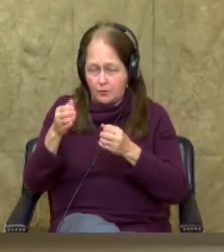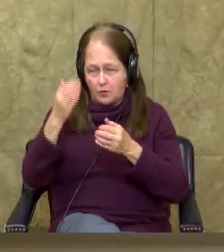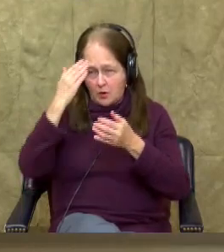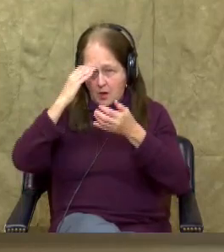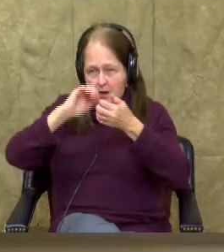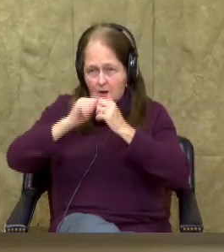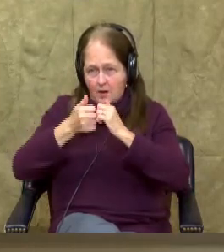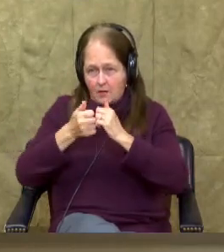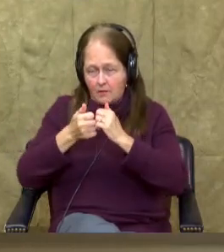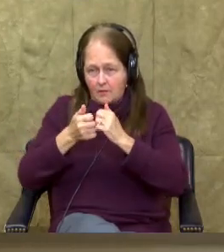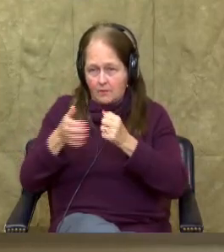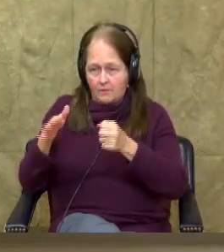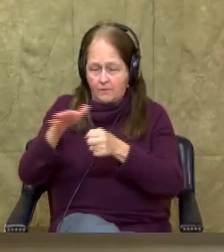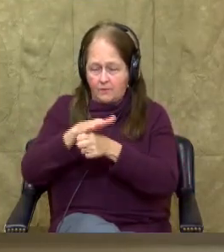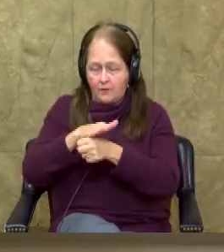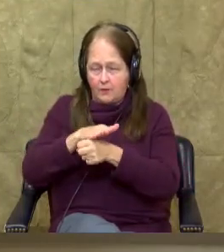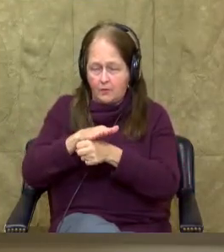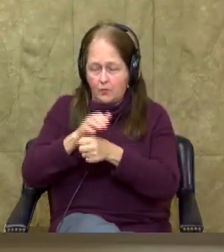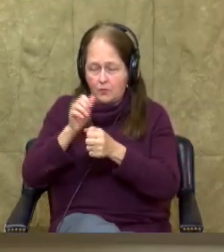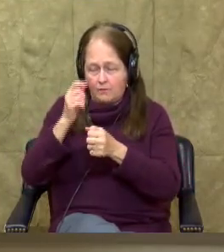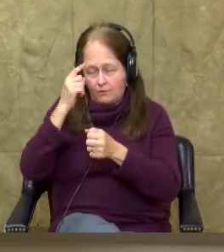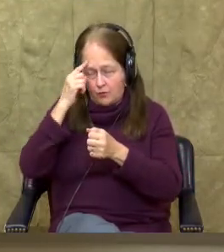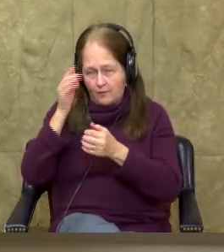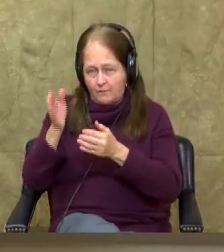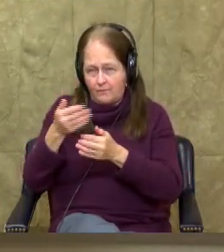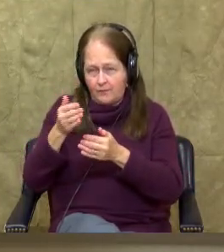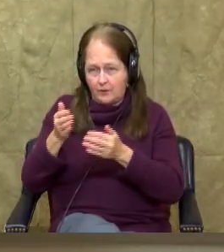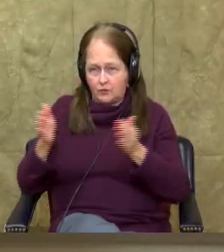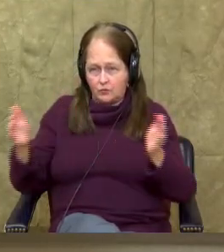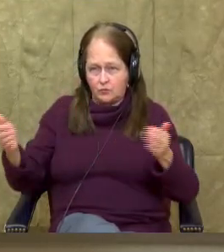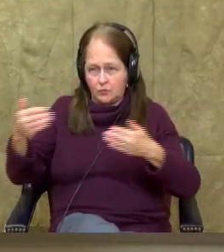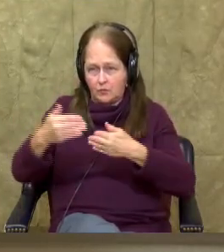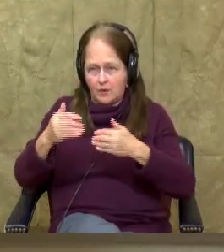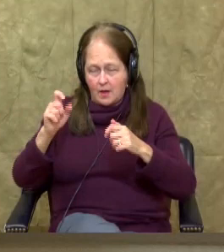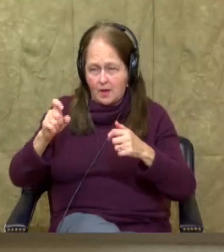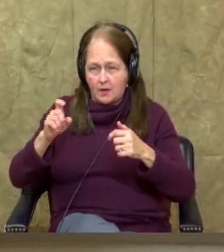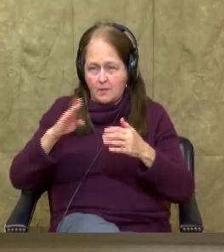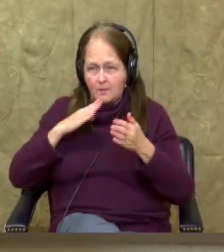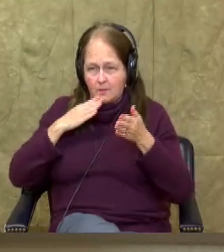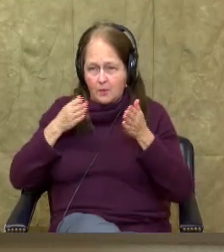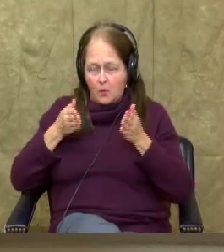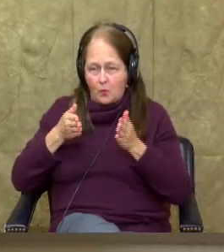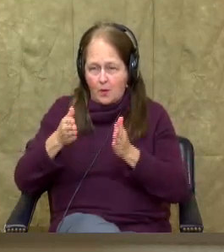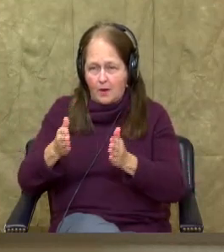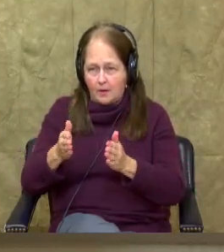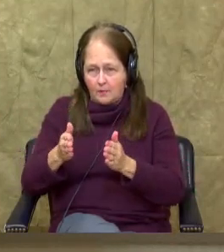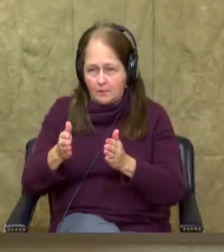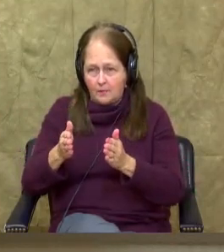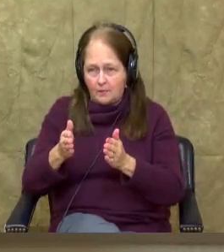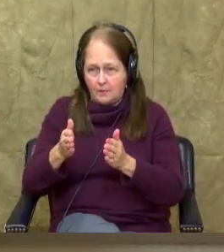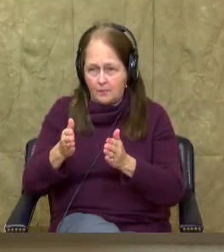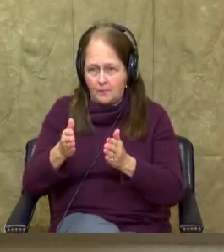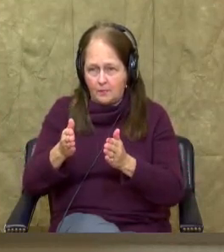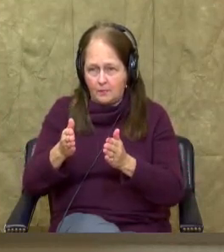how much to fill the tank up. So there has to be a way.